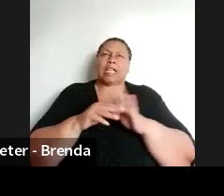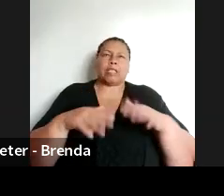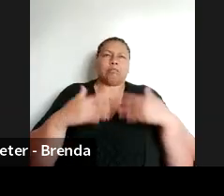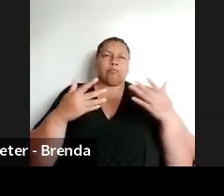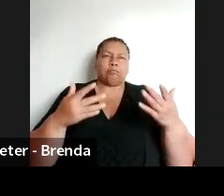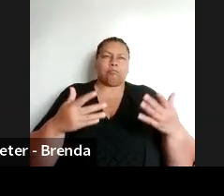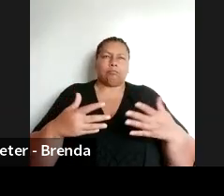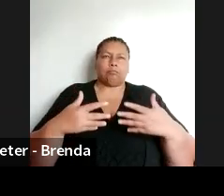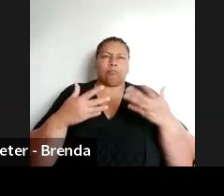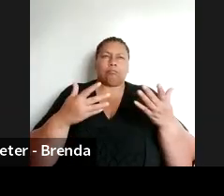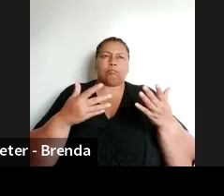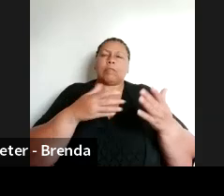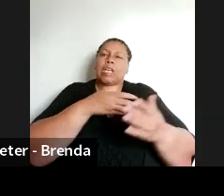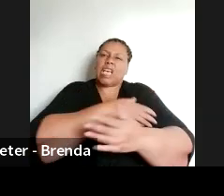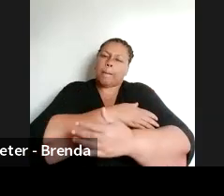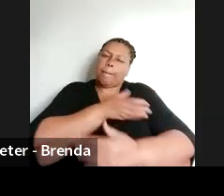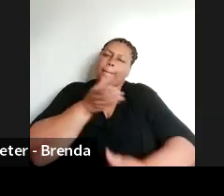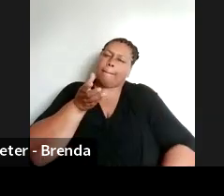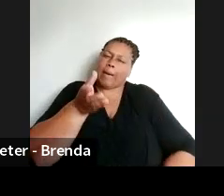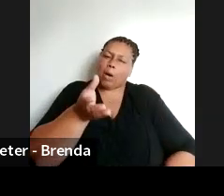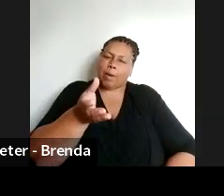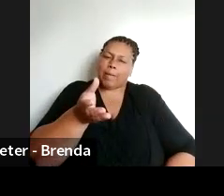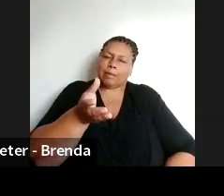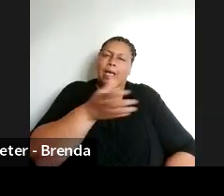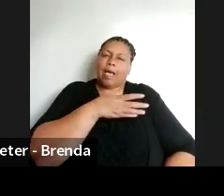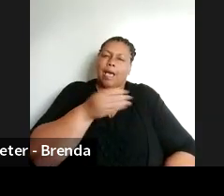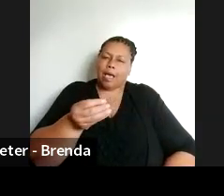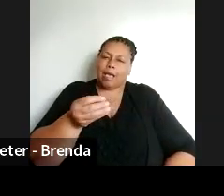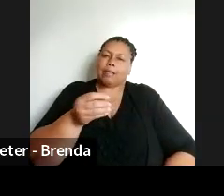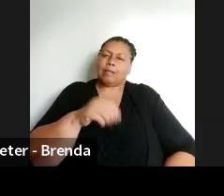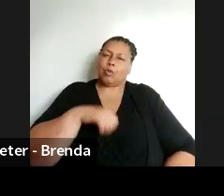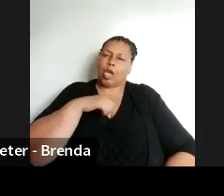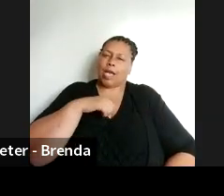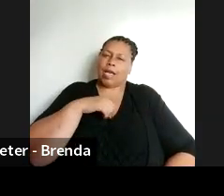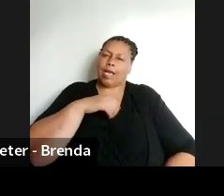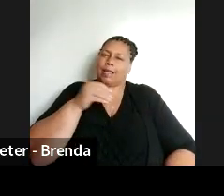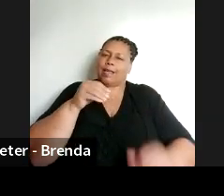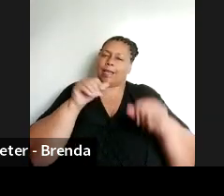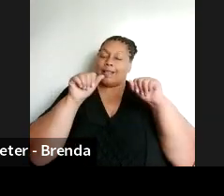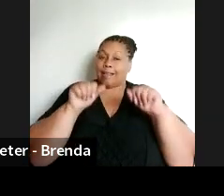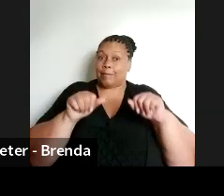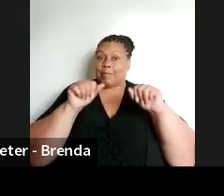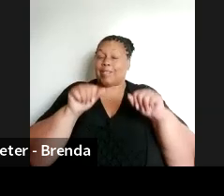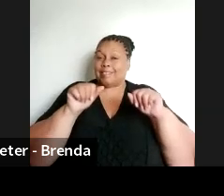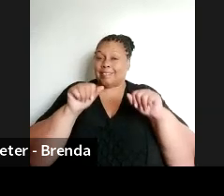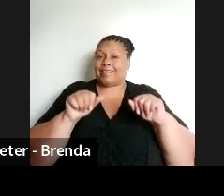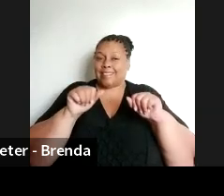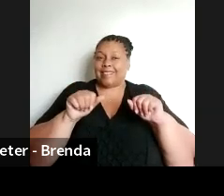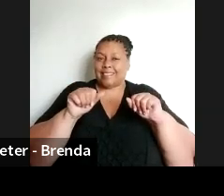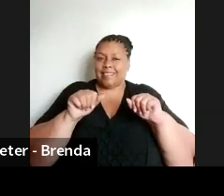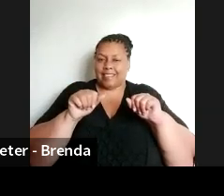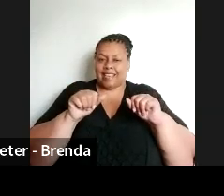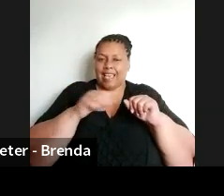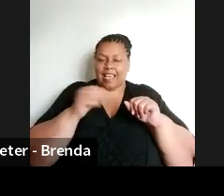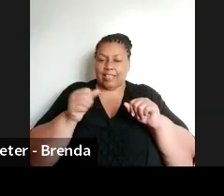the empowerment and the pride and the capability that and to be disabled, to have that